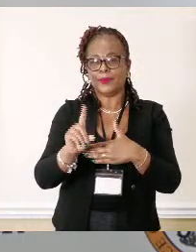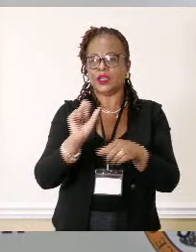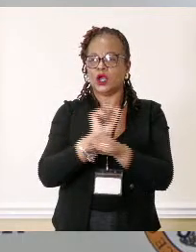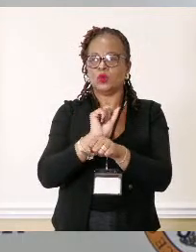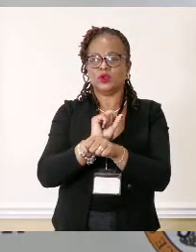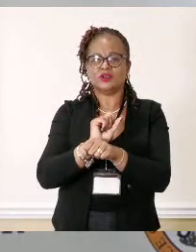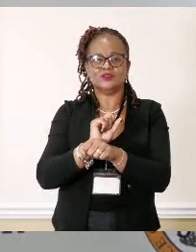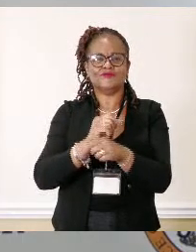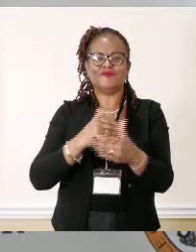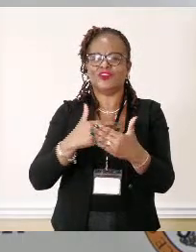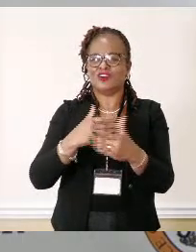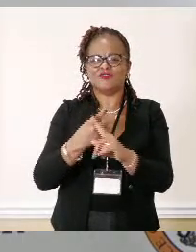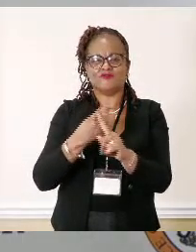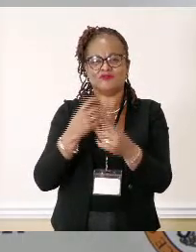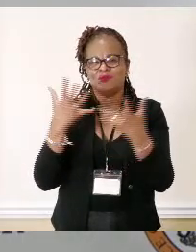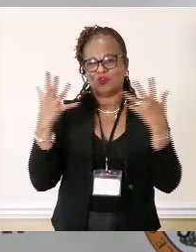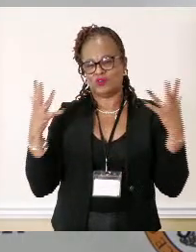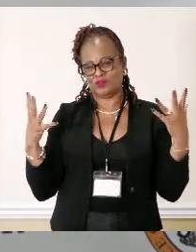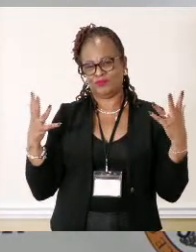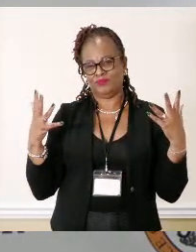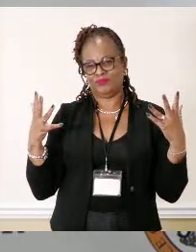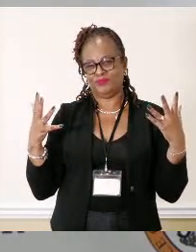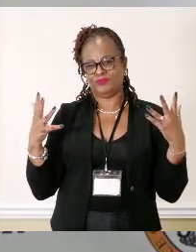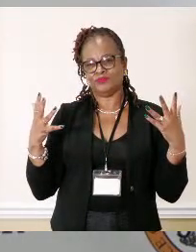is far from over.